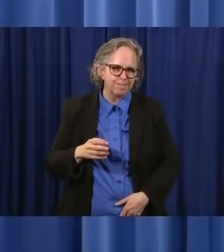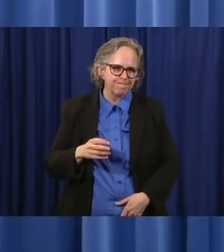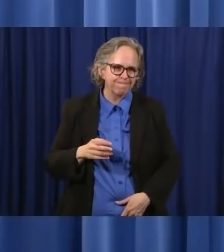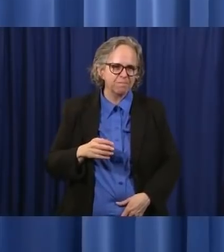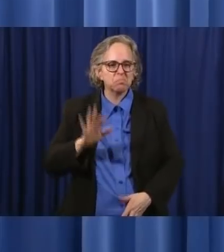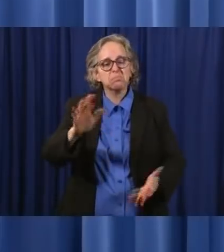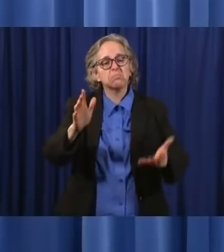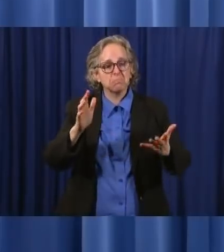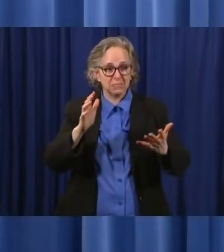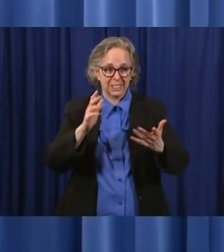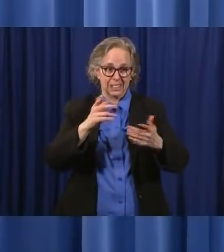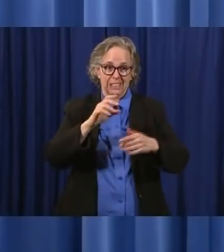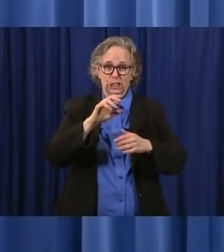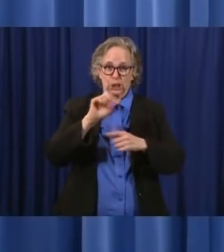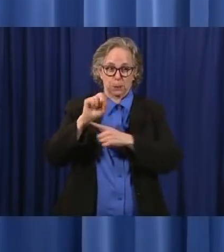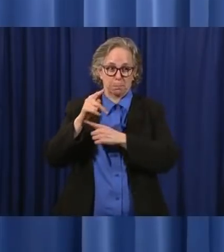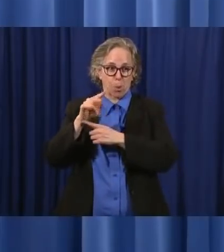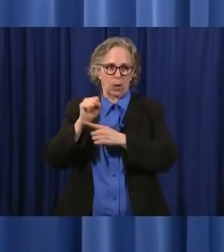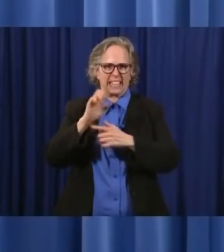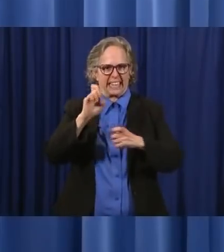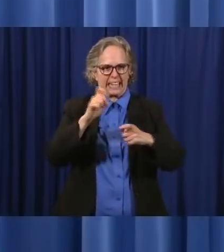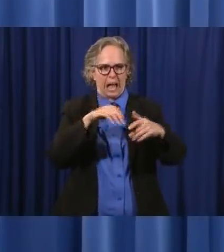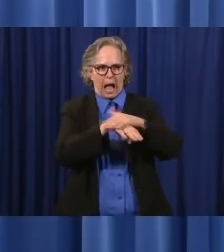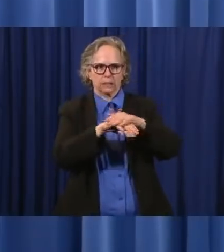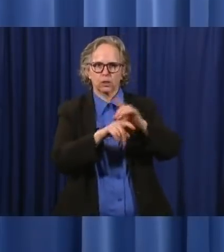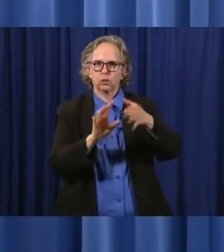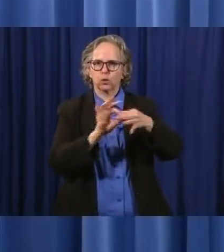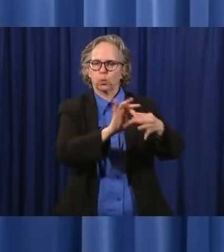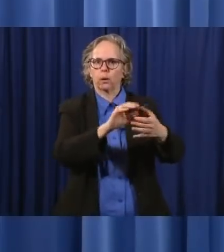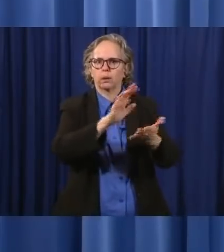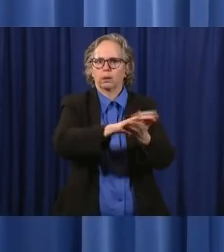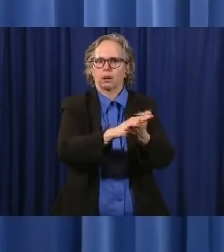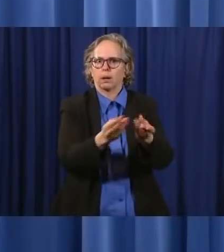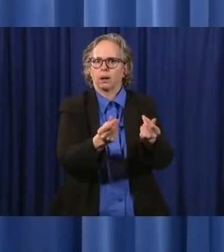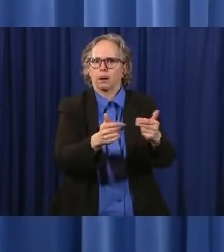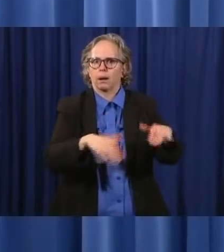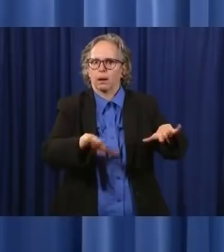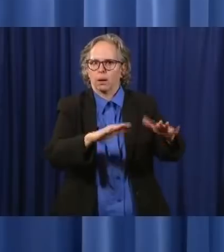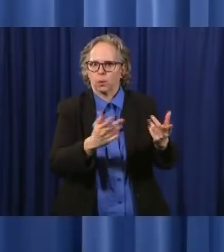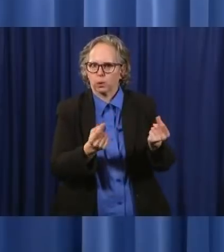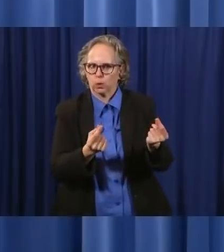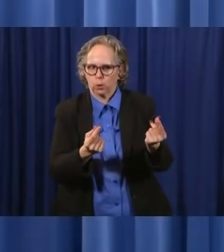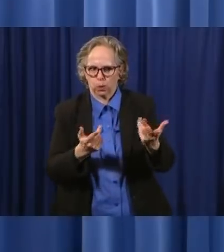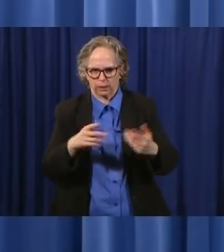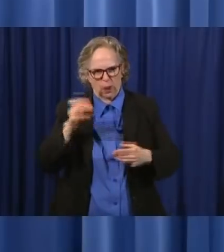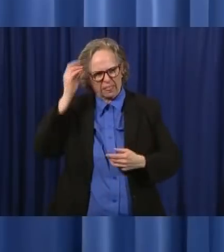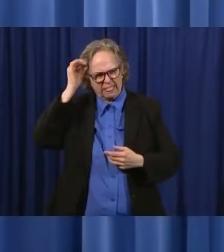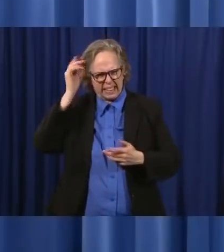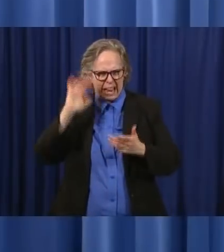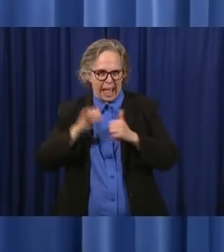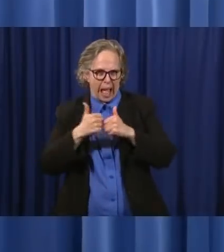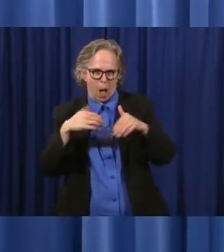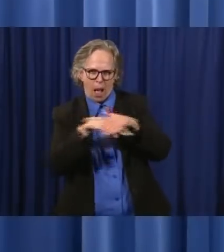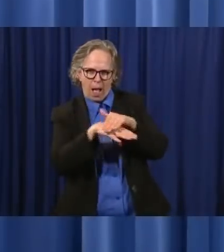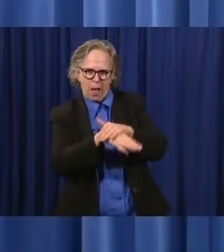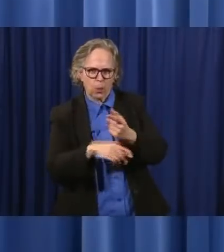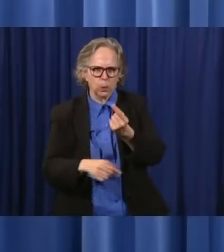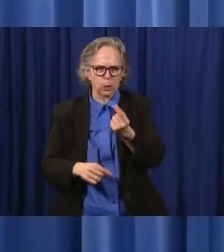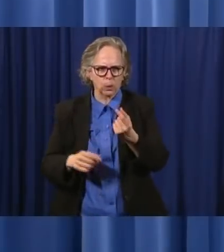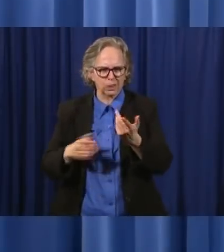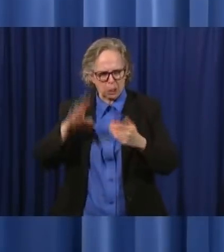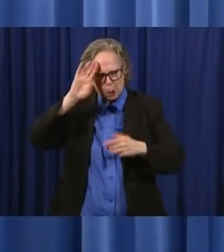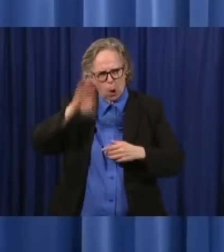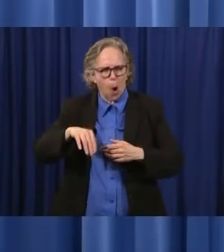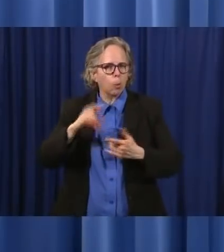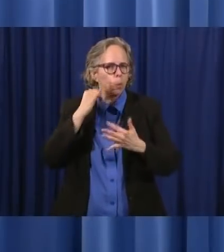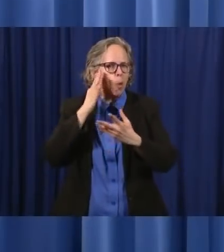sports depends on access to school grounds, so we're looking at that, and we will be back in